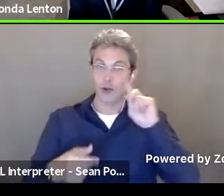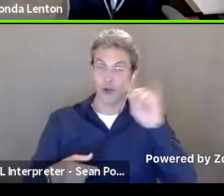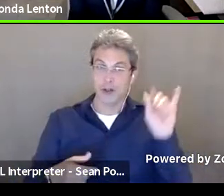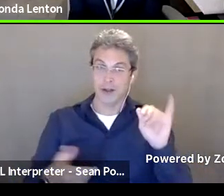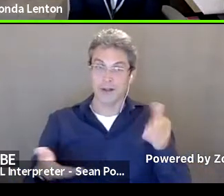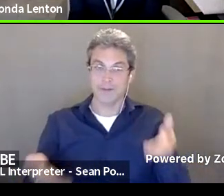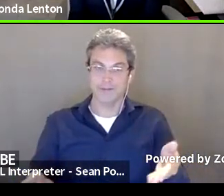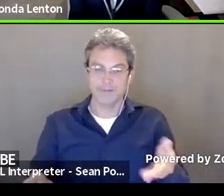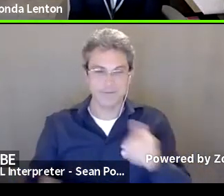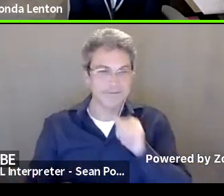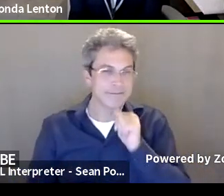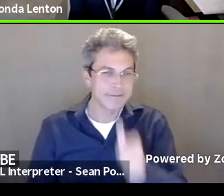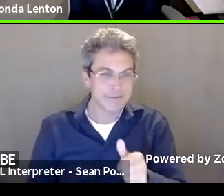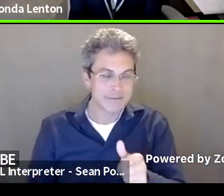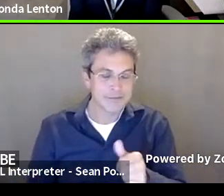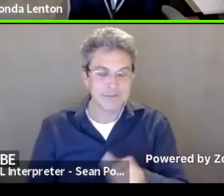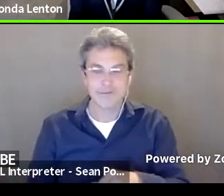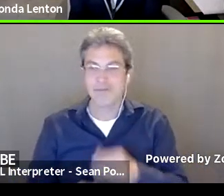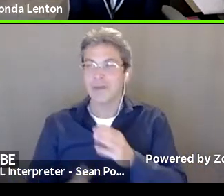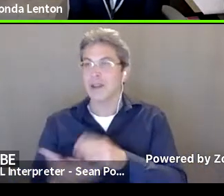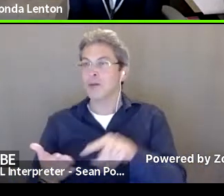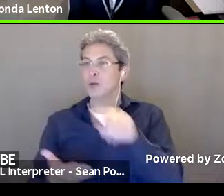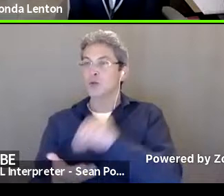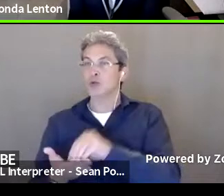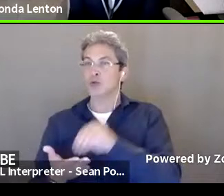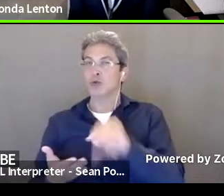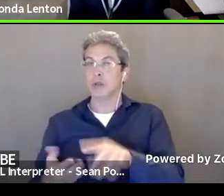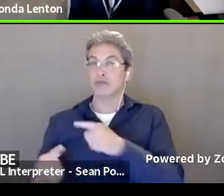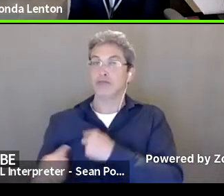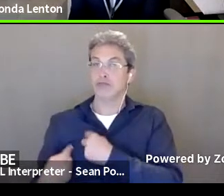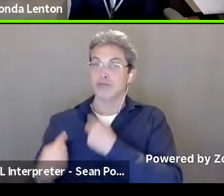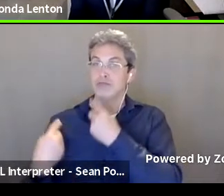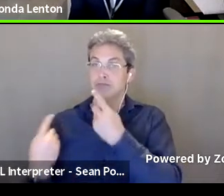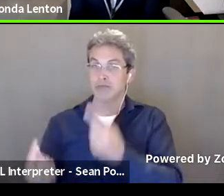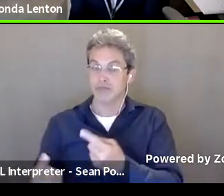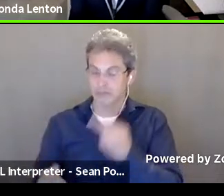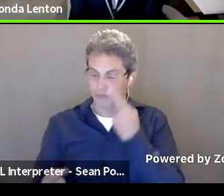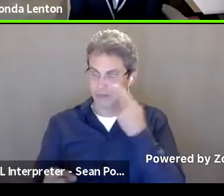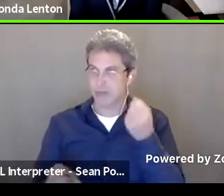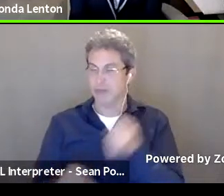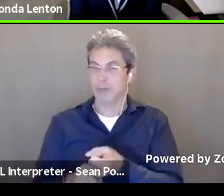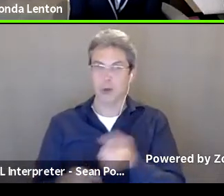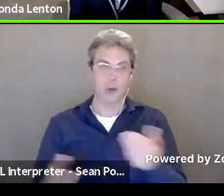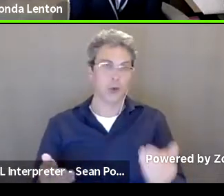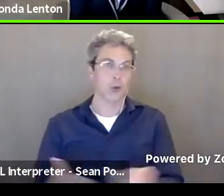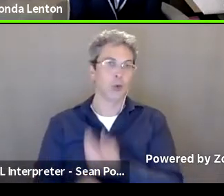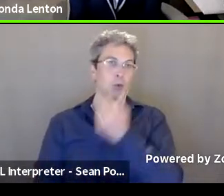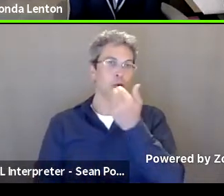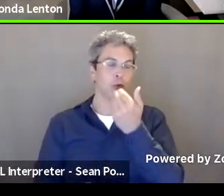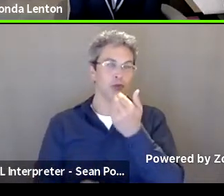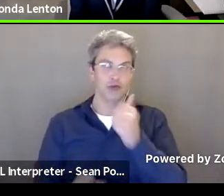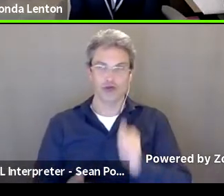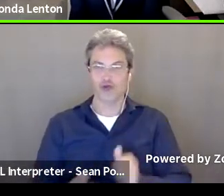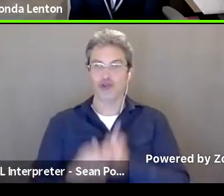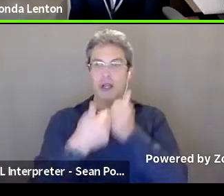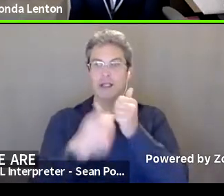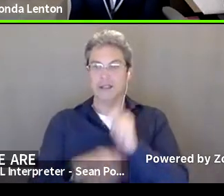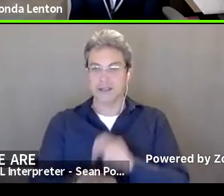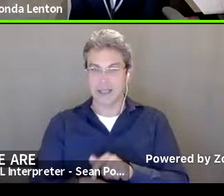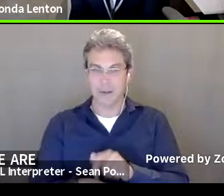continuing students and staff and faculty. These are challenging times. Many of you are looking